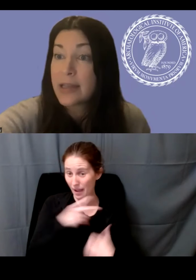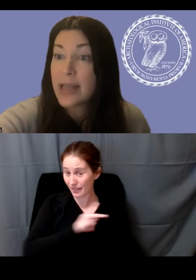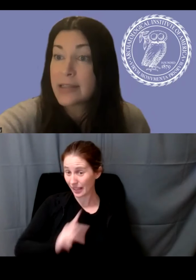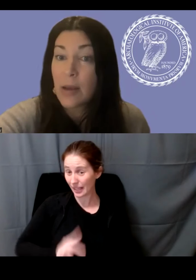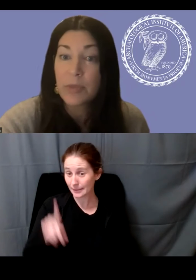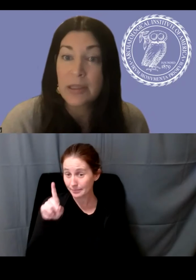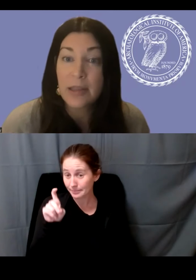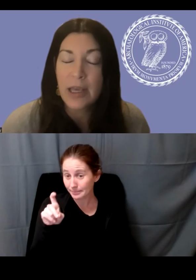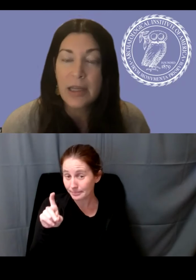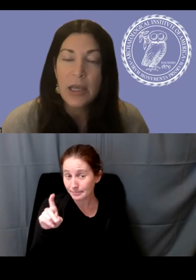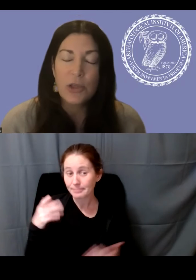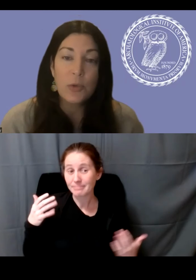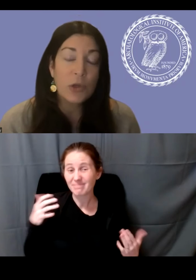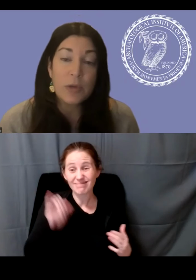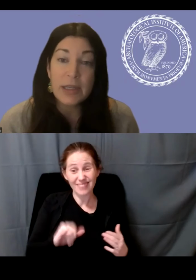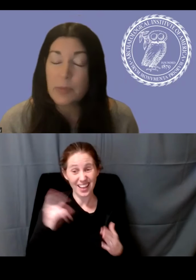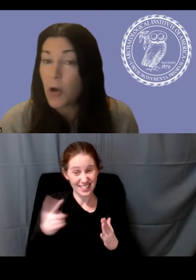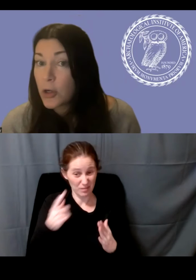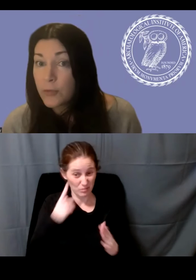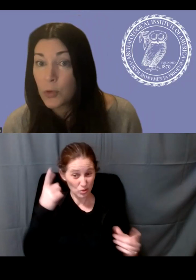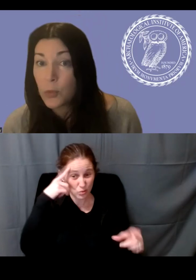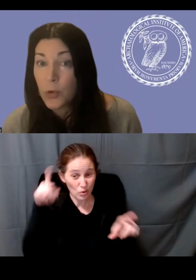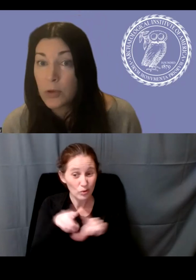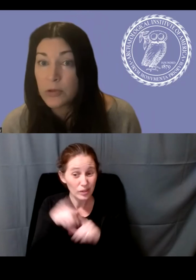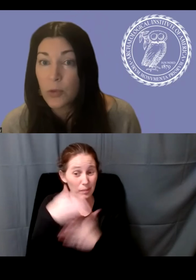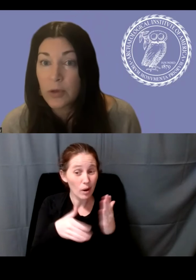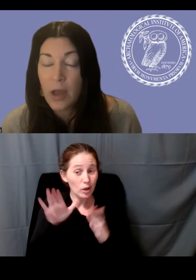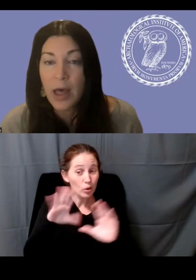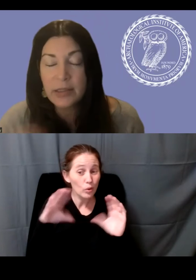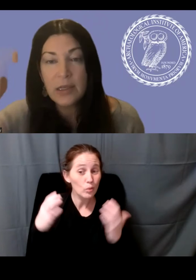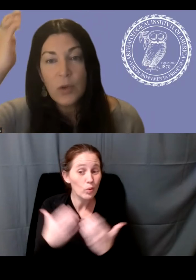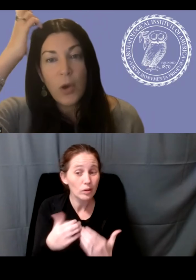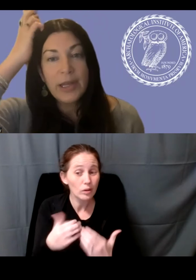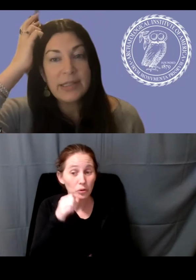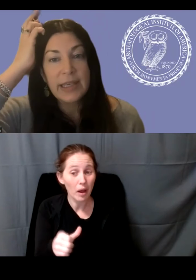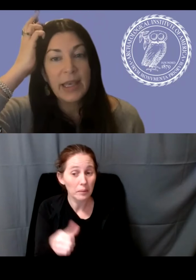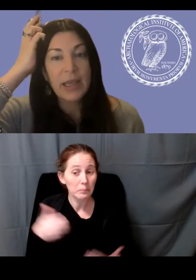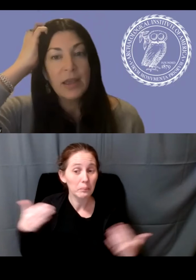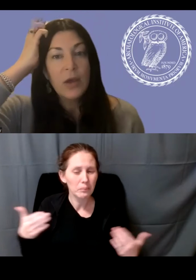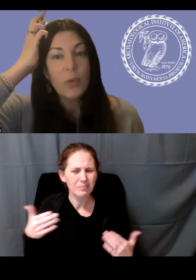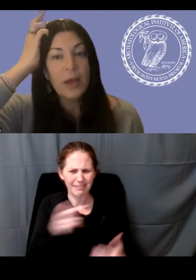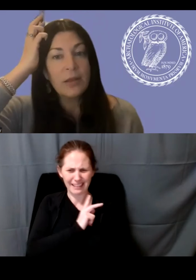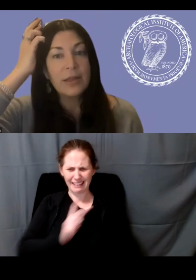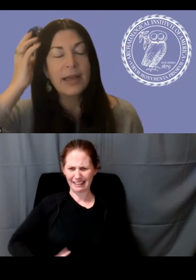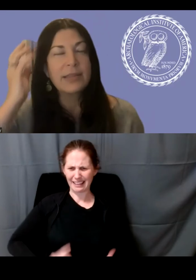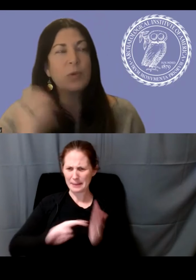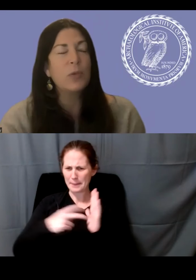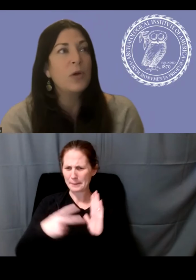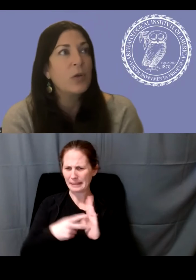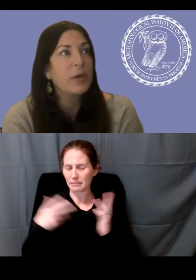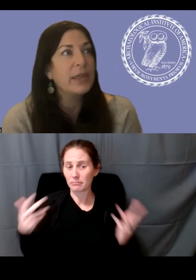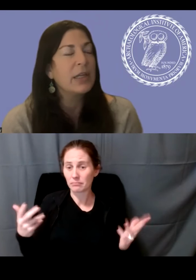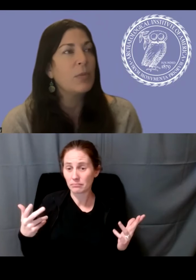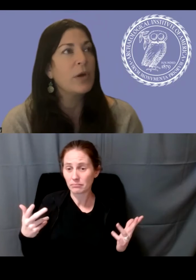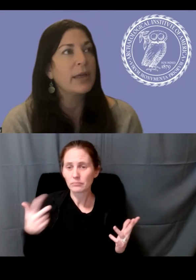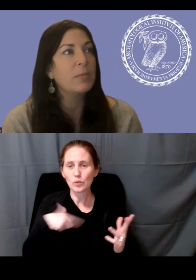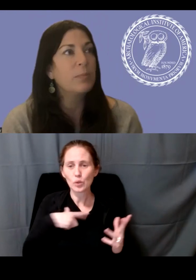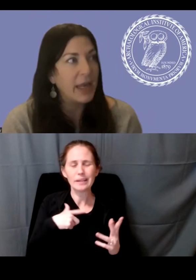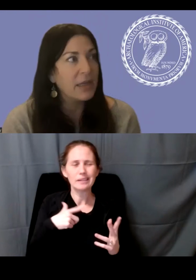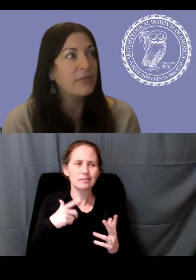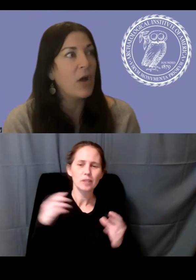that something that you agree is part of your world or not? What is a king? Well, as we work within a